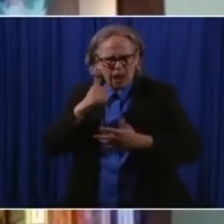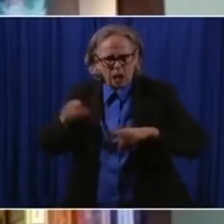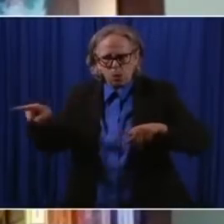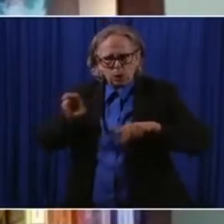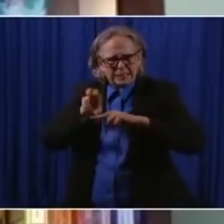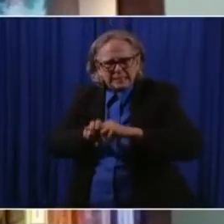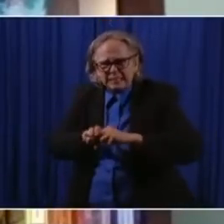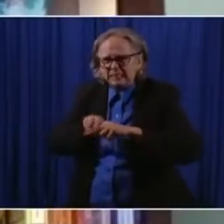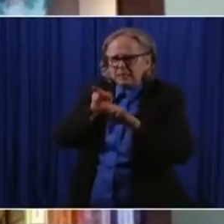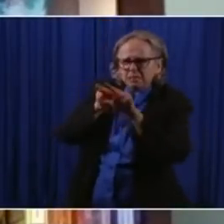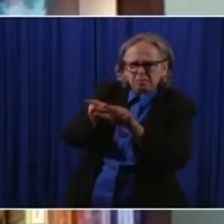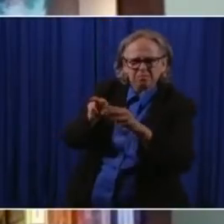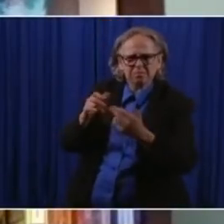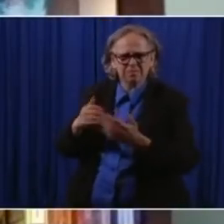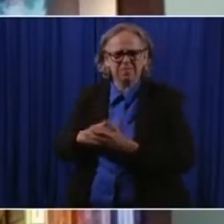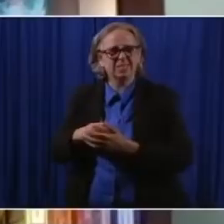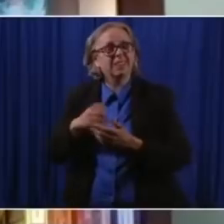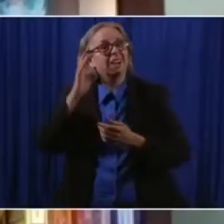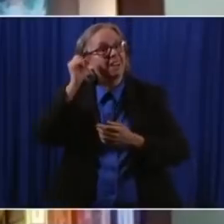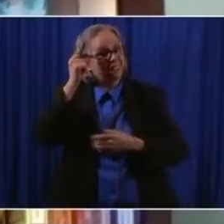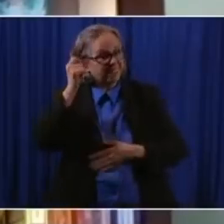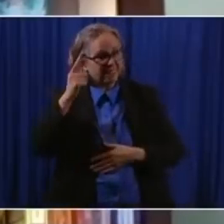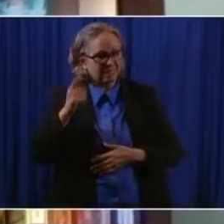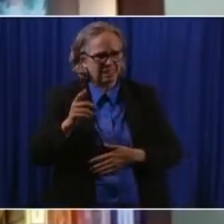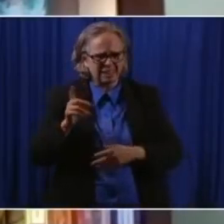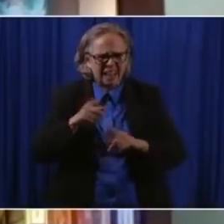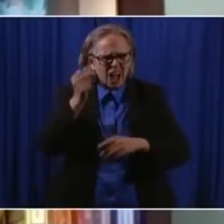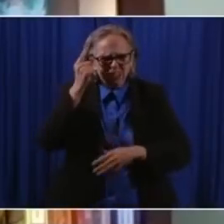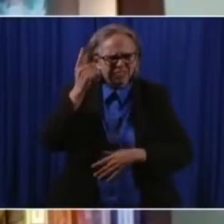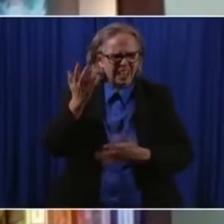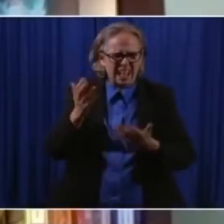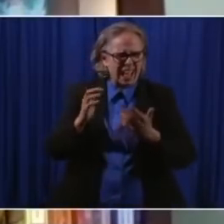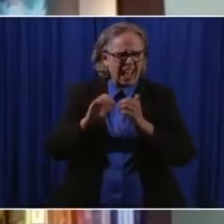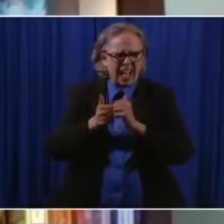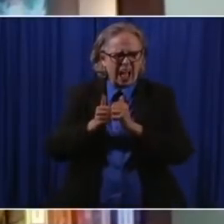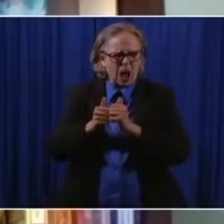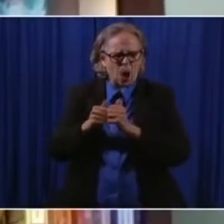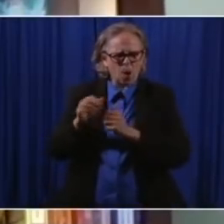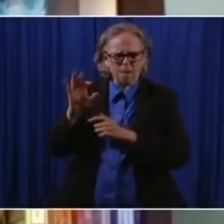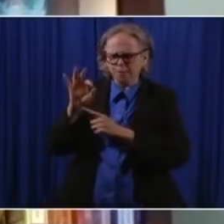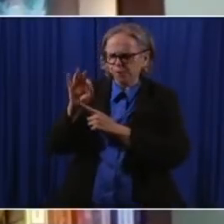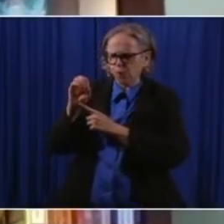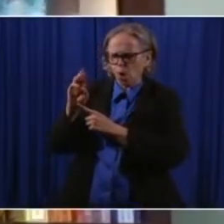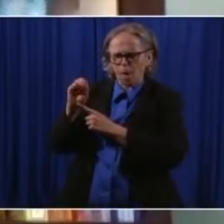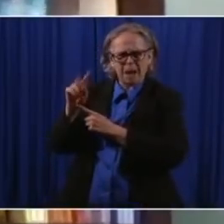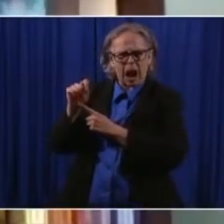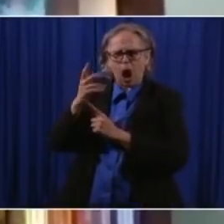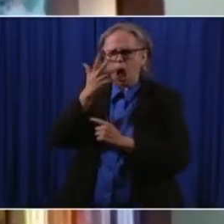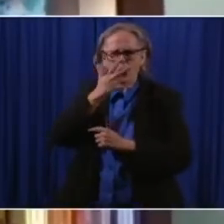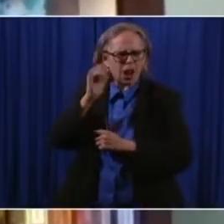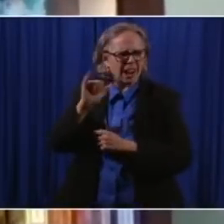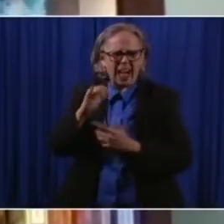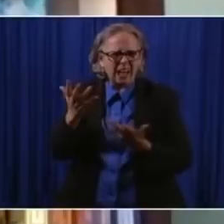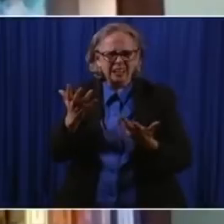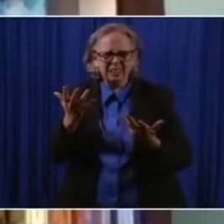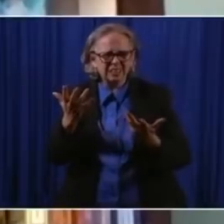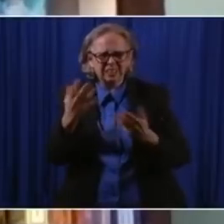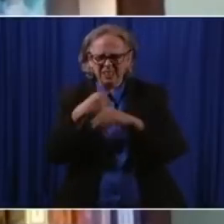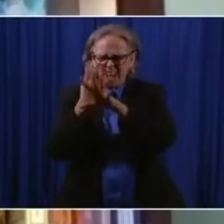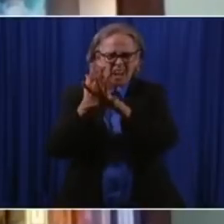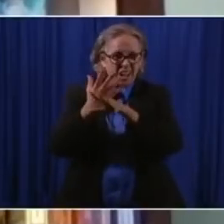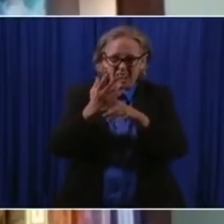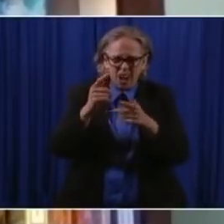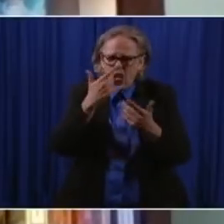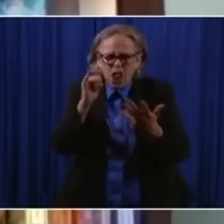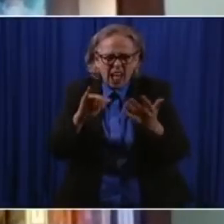first understand the format. So Dr. James did a really nice job of talking about how they really took what happened last year when we